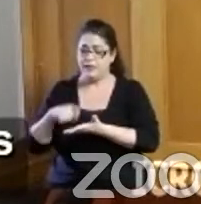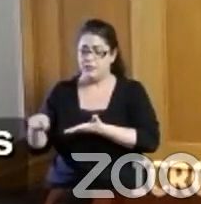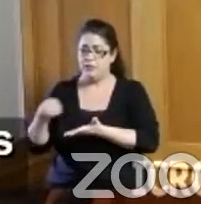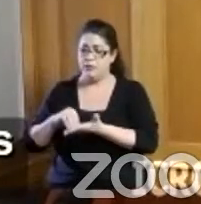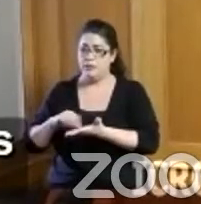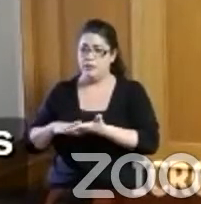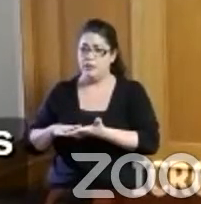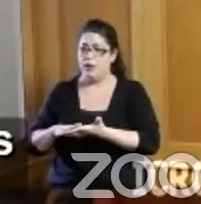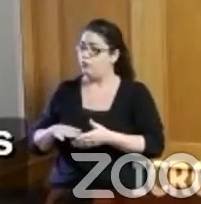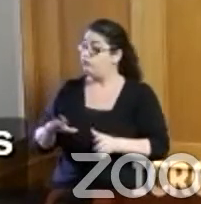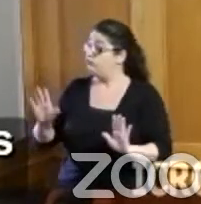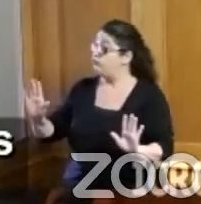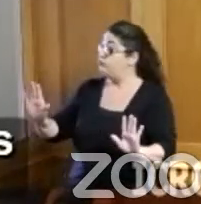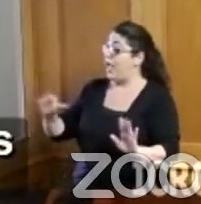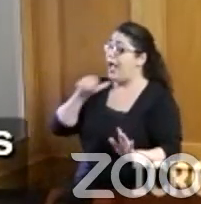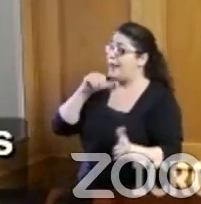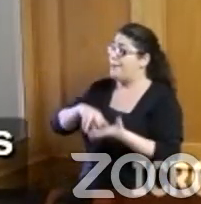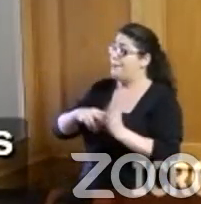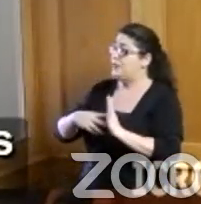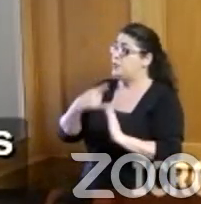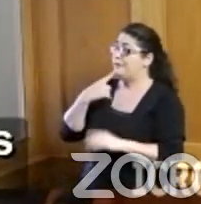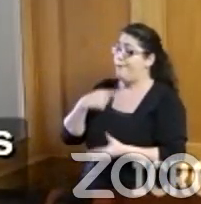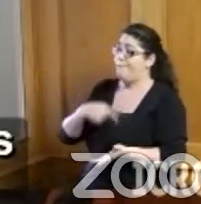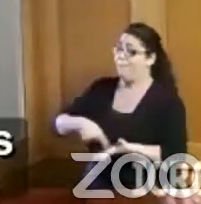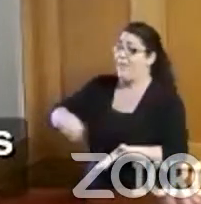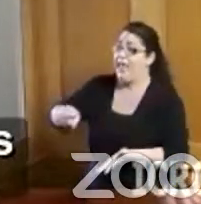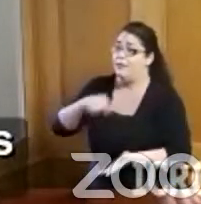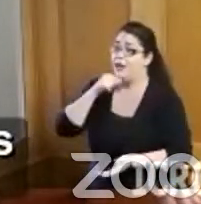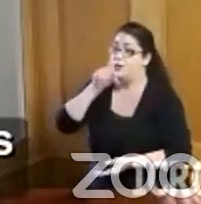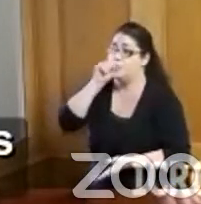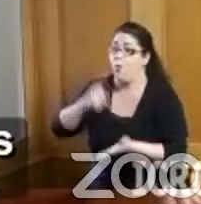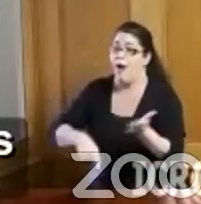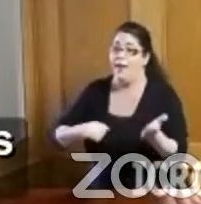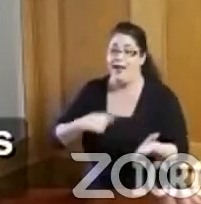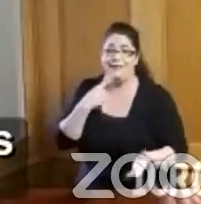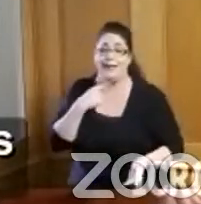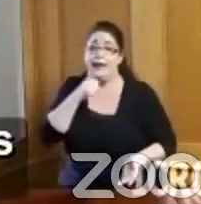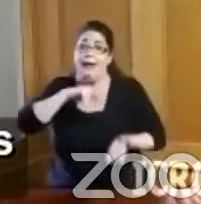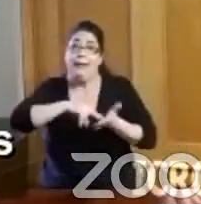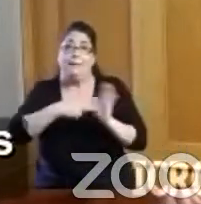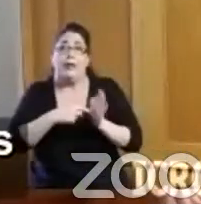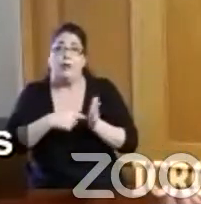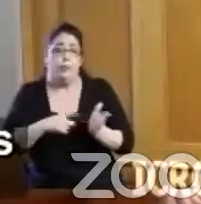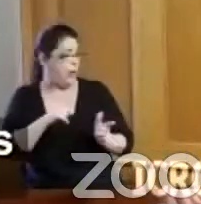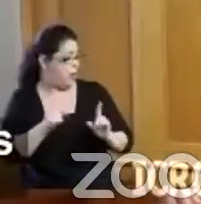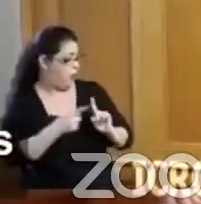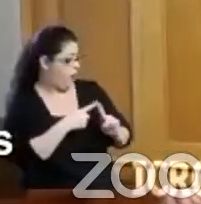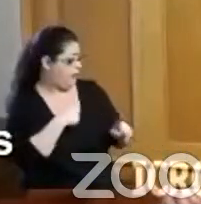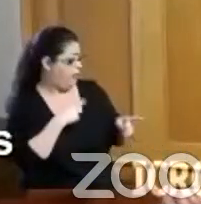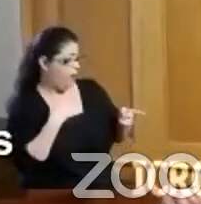paying? Yeah. No, I didn't say okay, paying. I'm not sure what I said, but I certainly didn't say we were paying any money for anything.